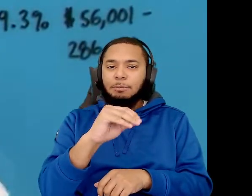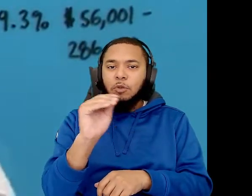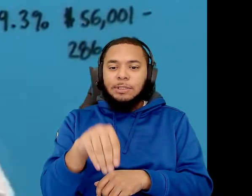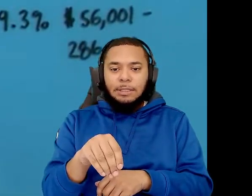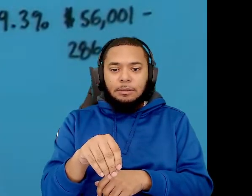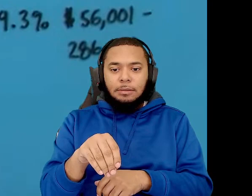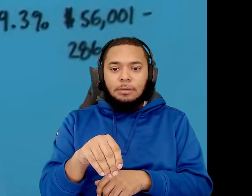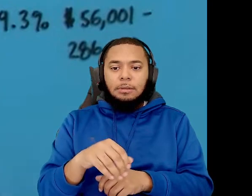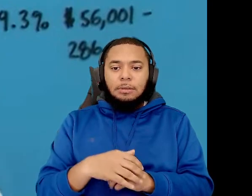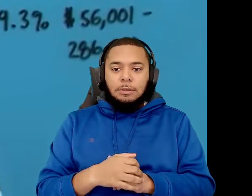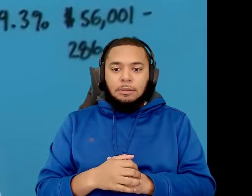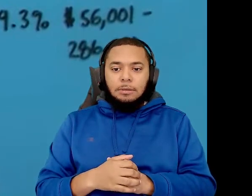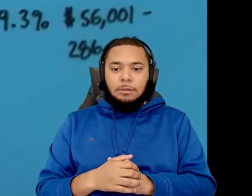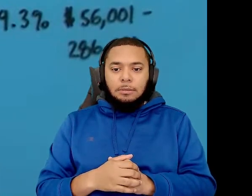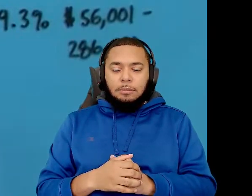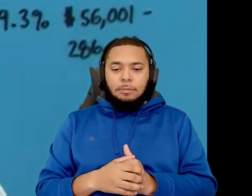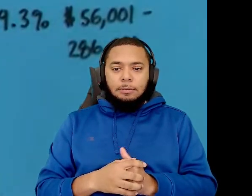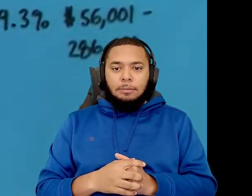this is